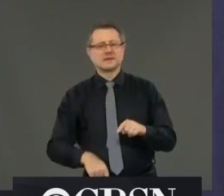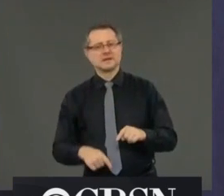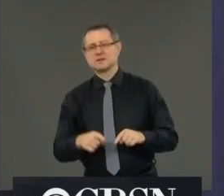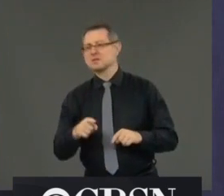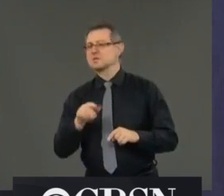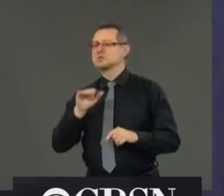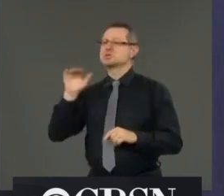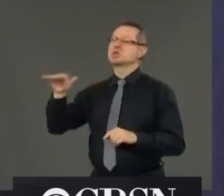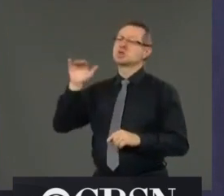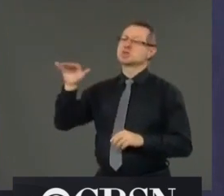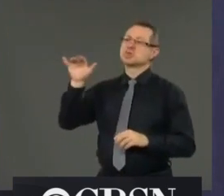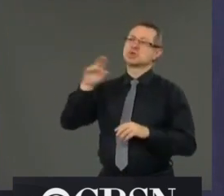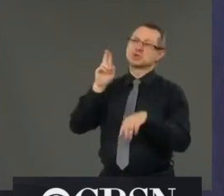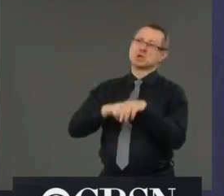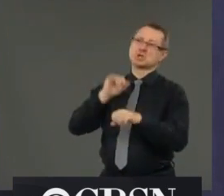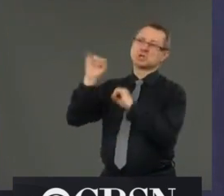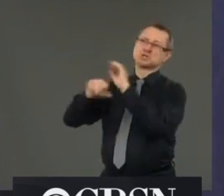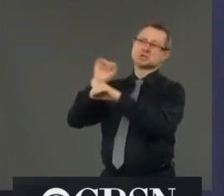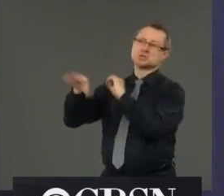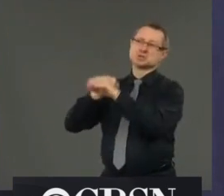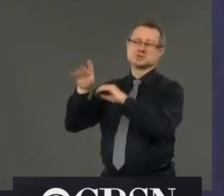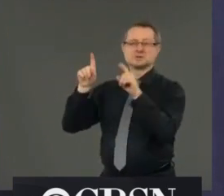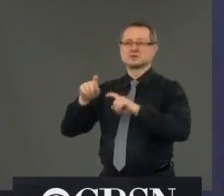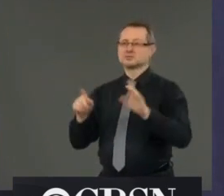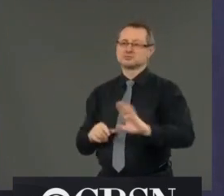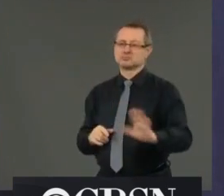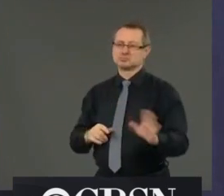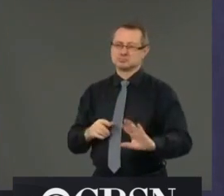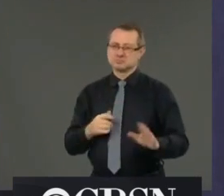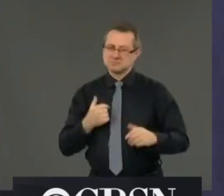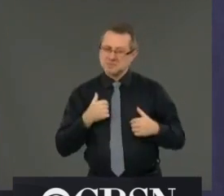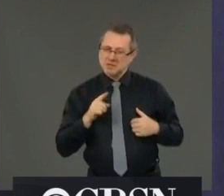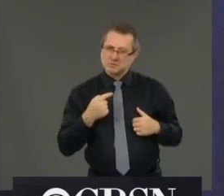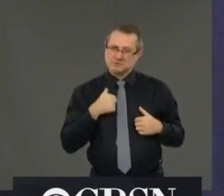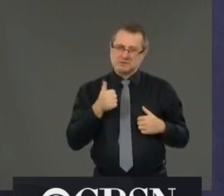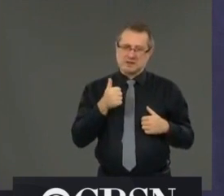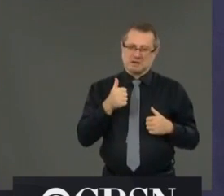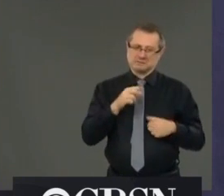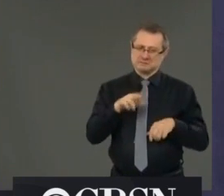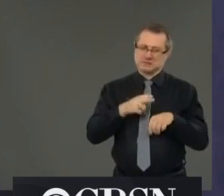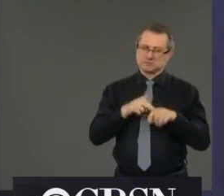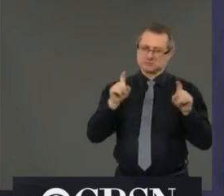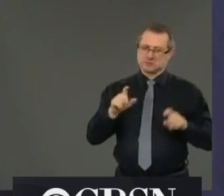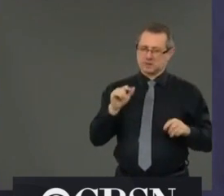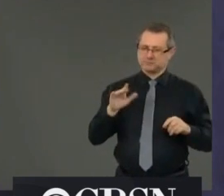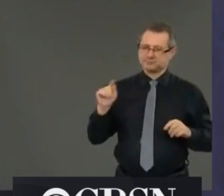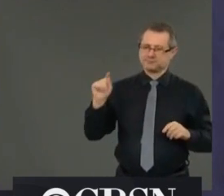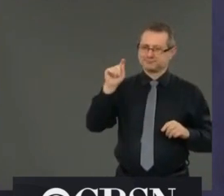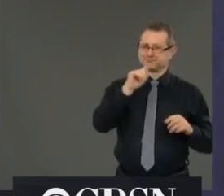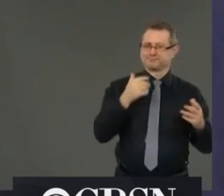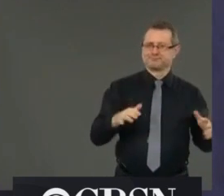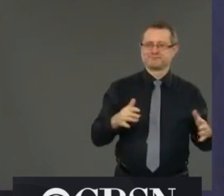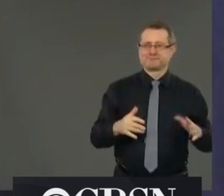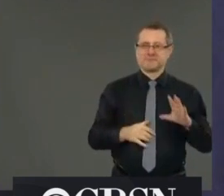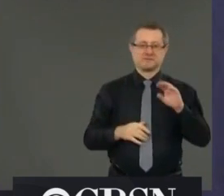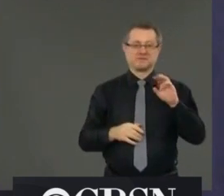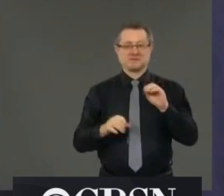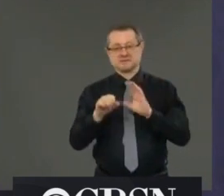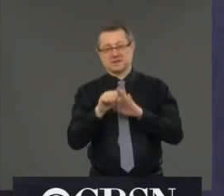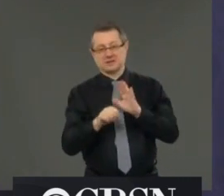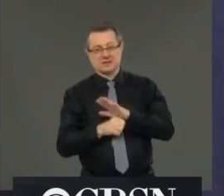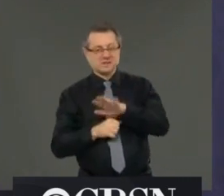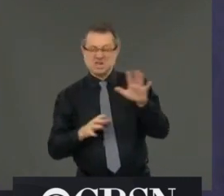labs. There are only 10 big national labs. You can't have the entire nation going to the 10